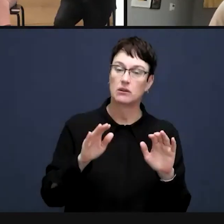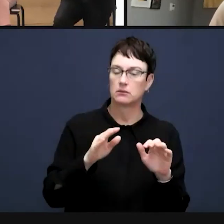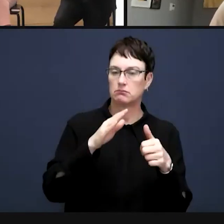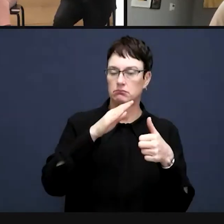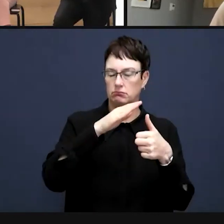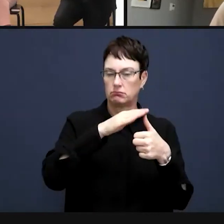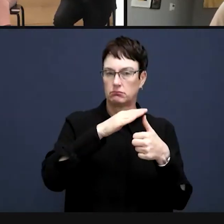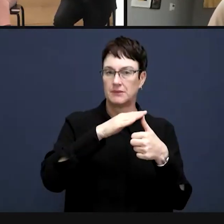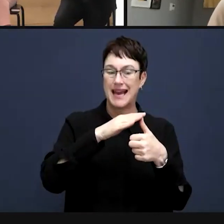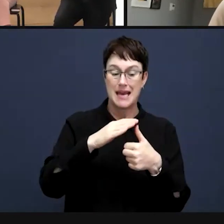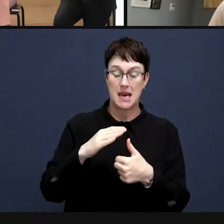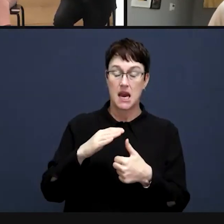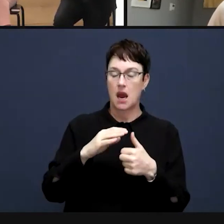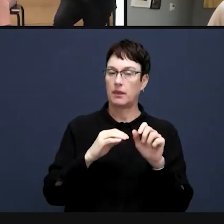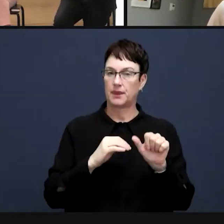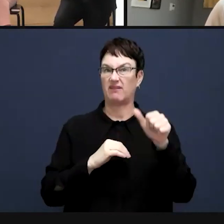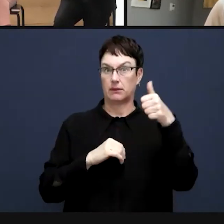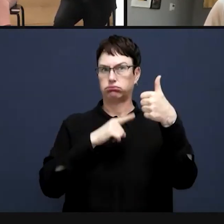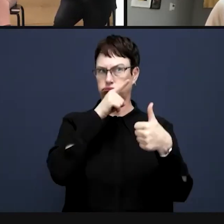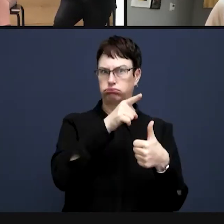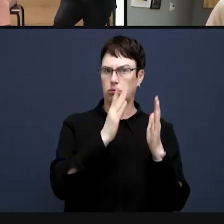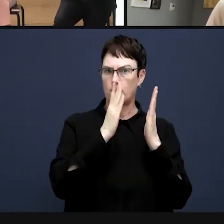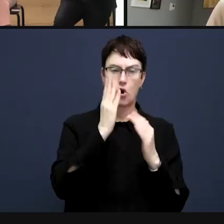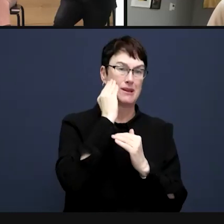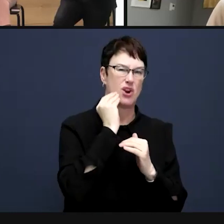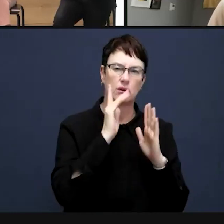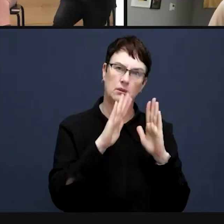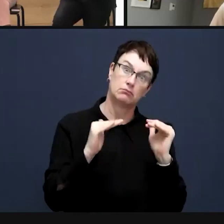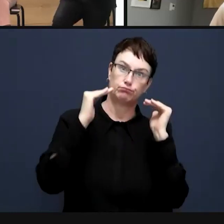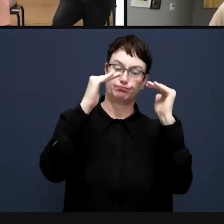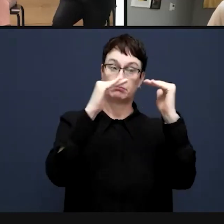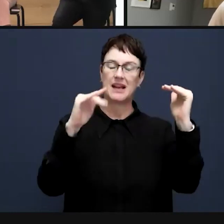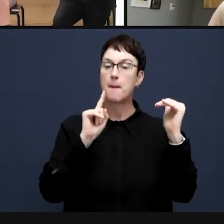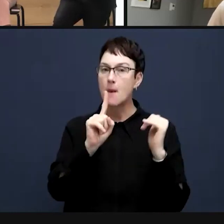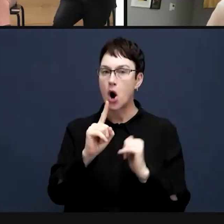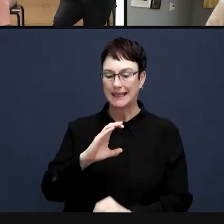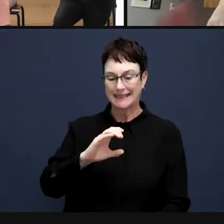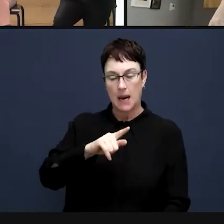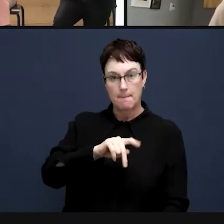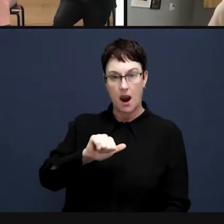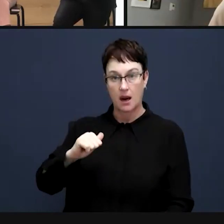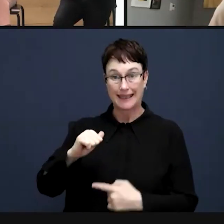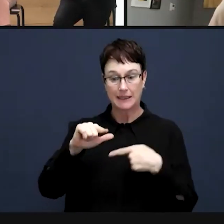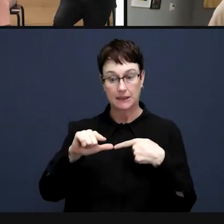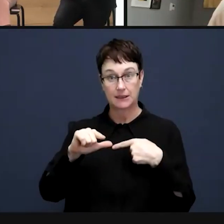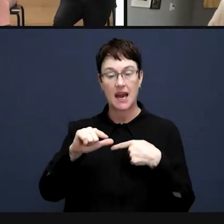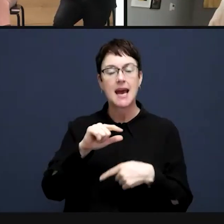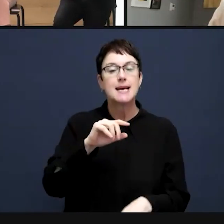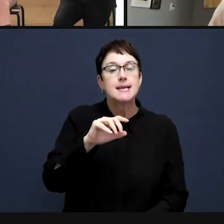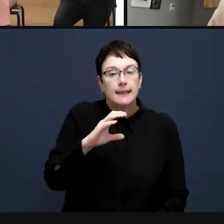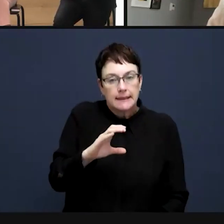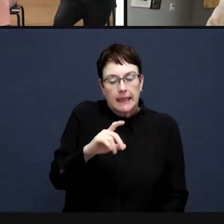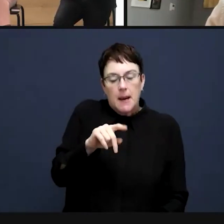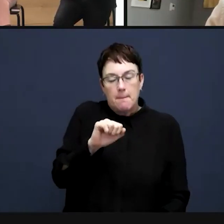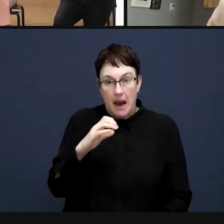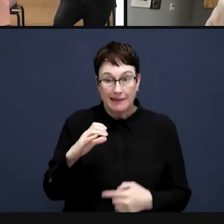competencies, as Nadia said, you need to study a bit, but it's really based on knowledge. So the difference